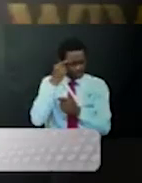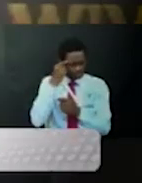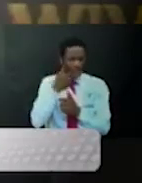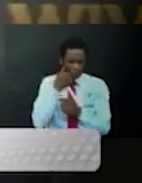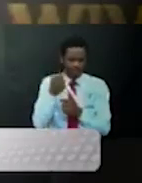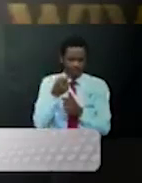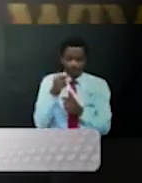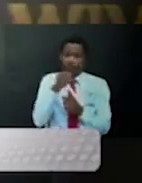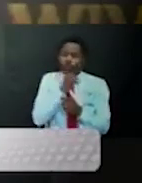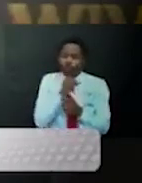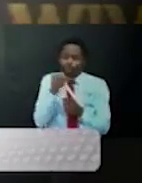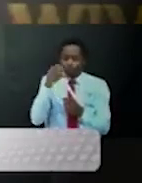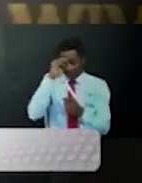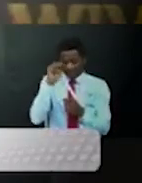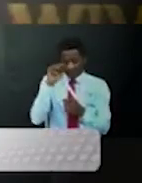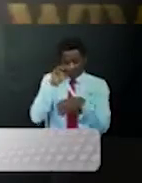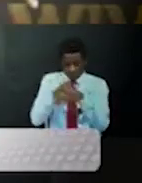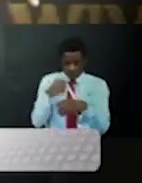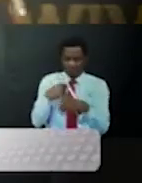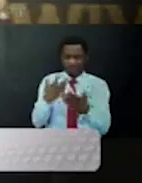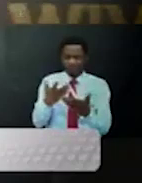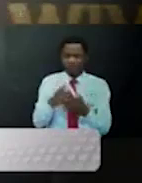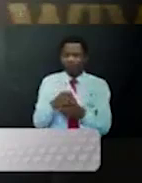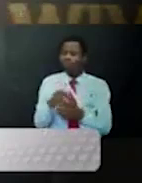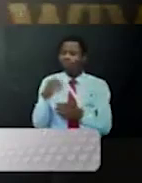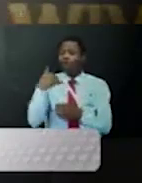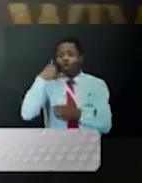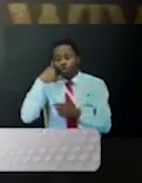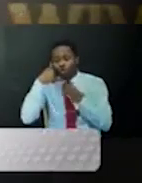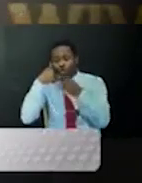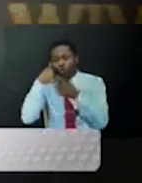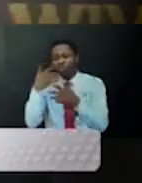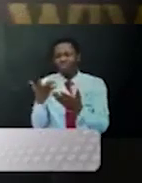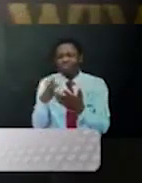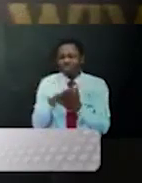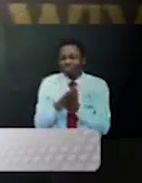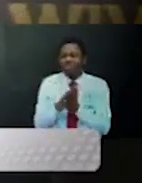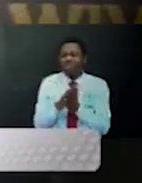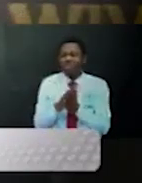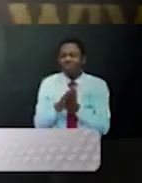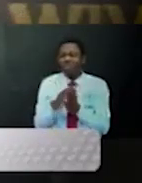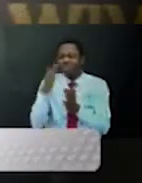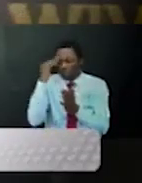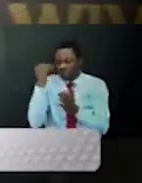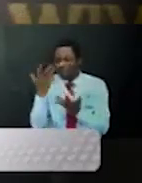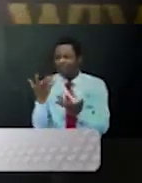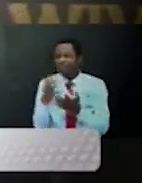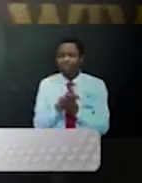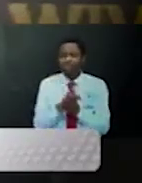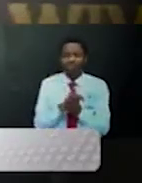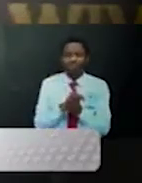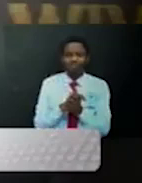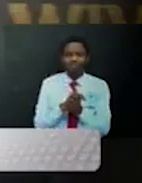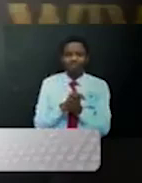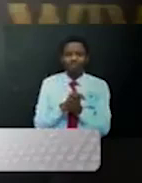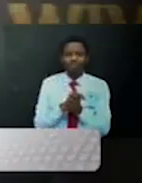Then he gave the phone to his young man who is attending to him, that if I inquire why, he should tell me